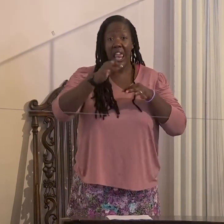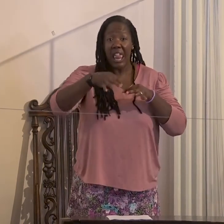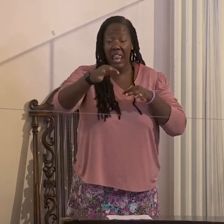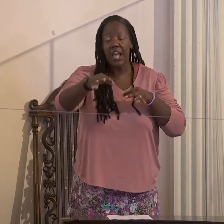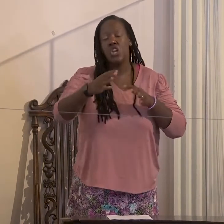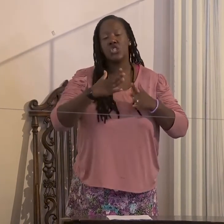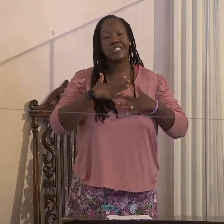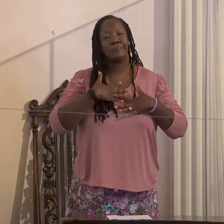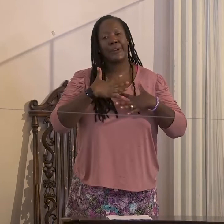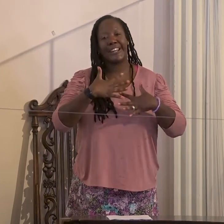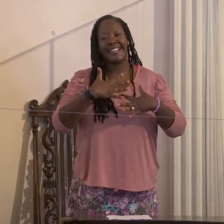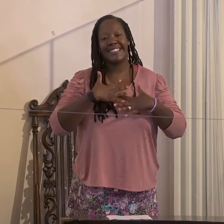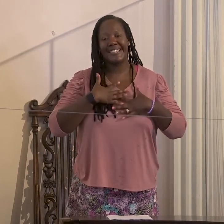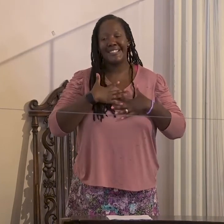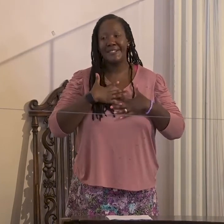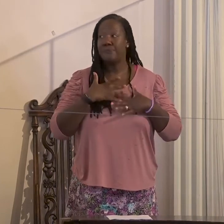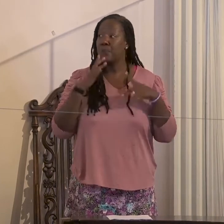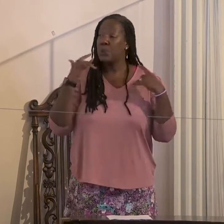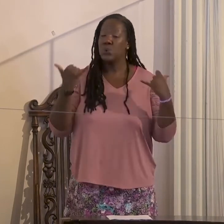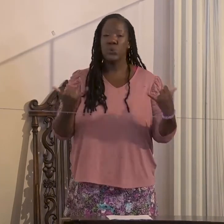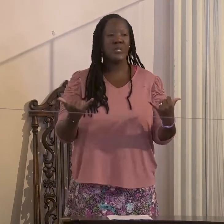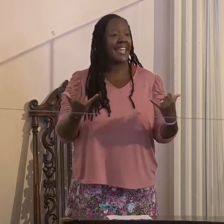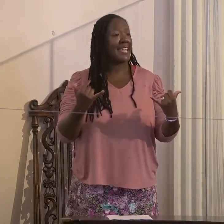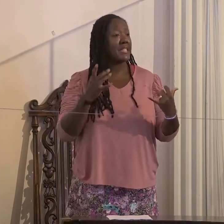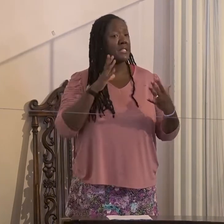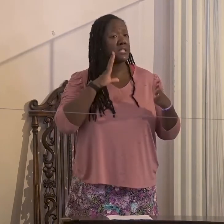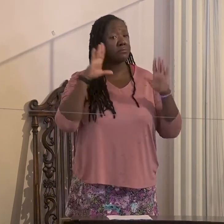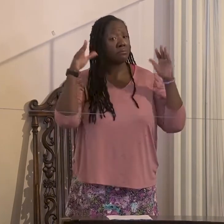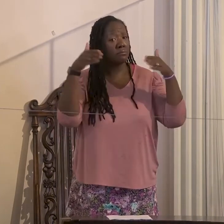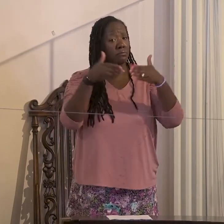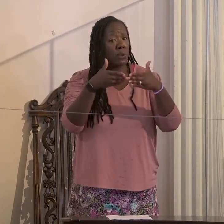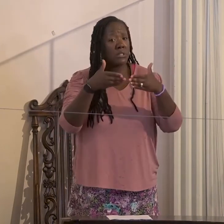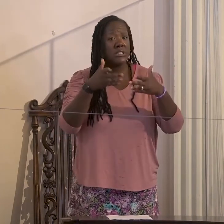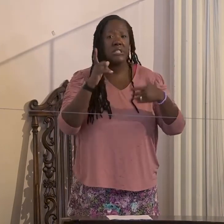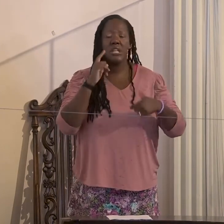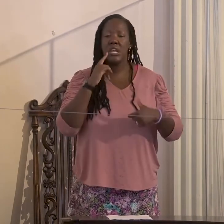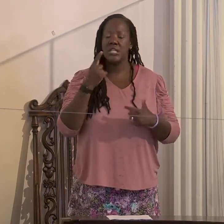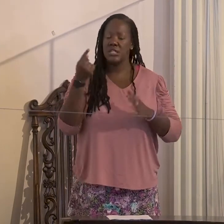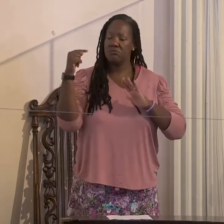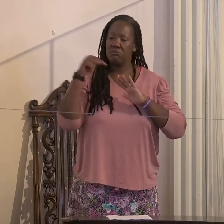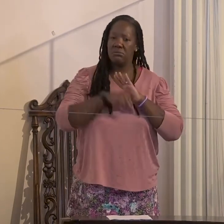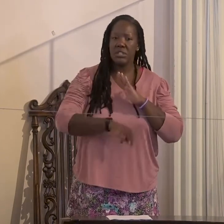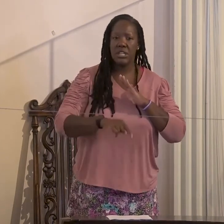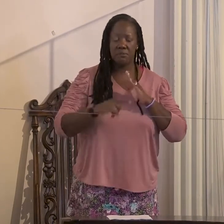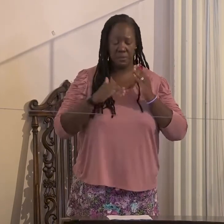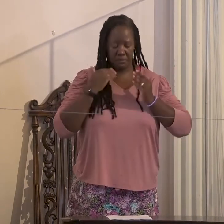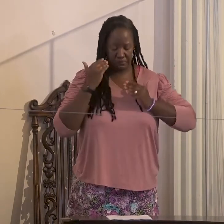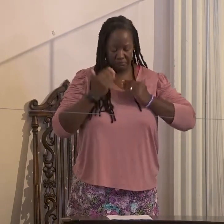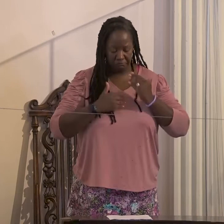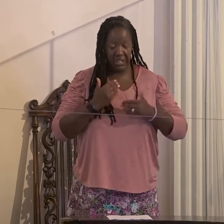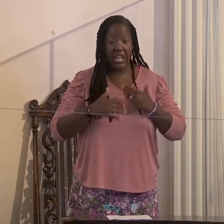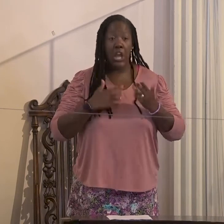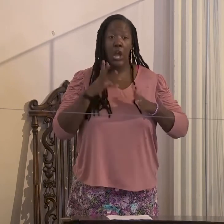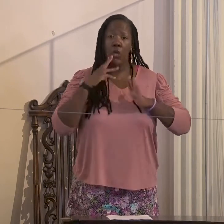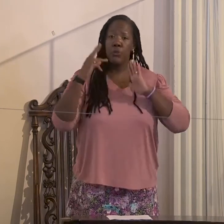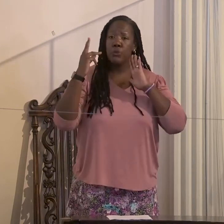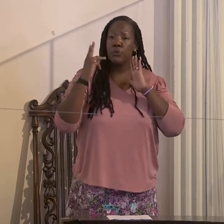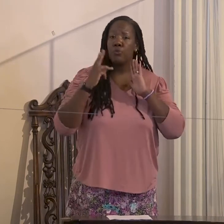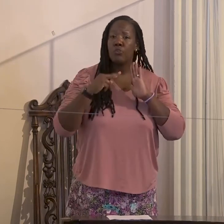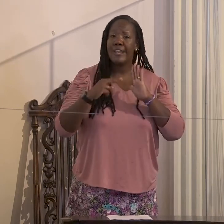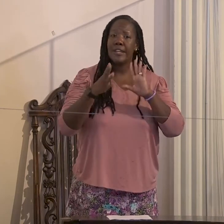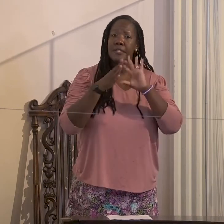The service today is one of deeper contemplation. The readings will be longer and more